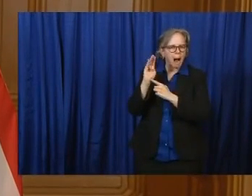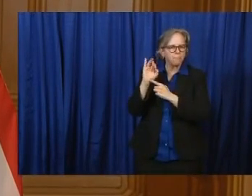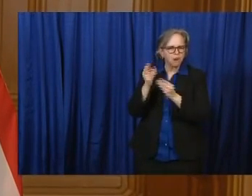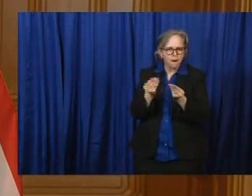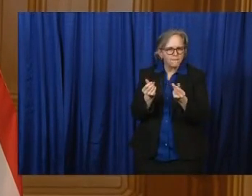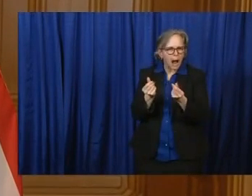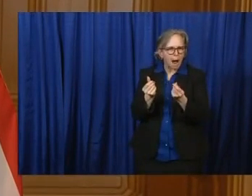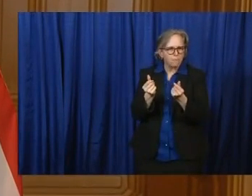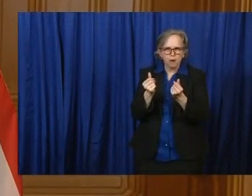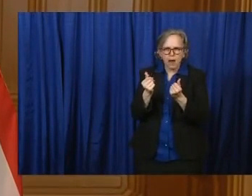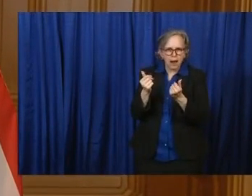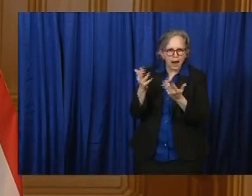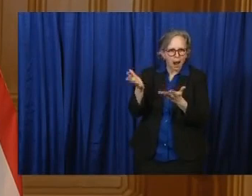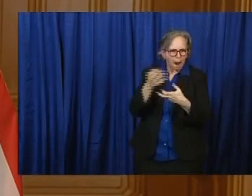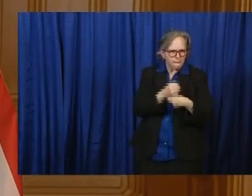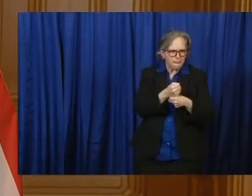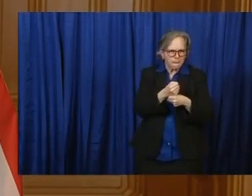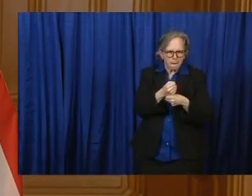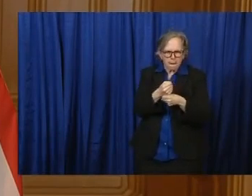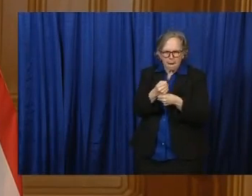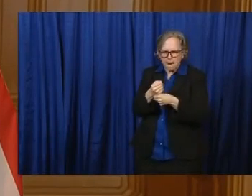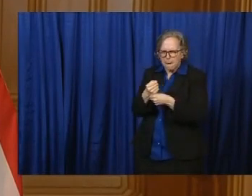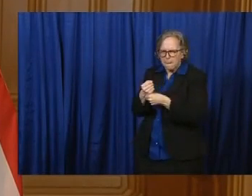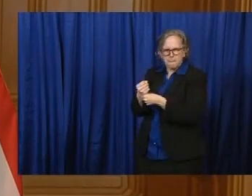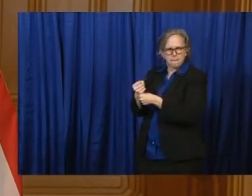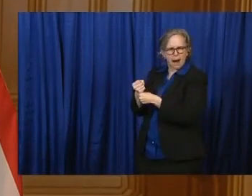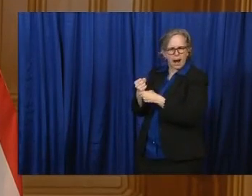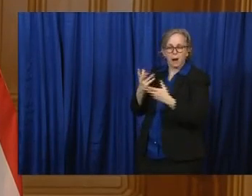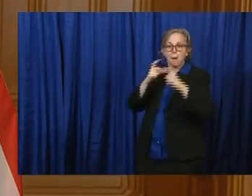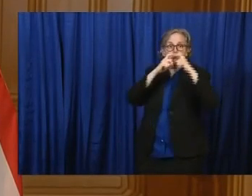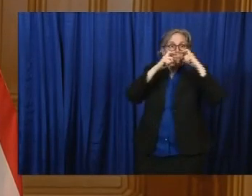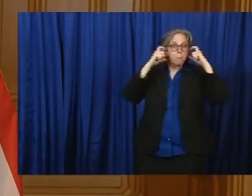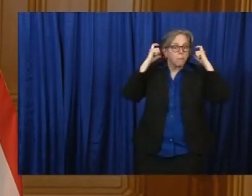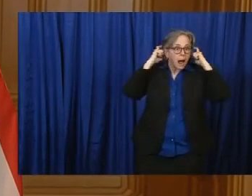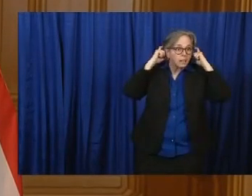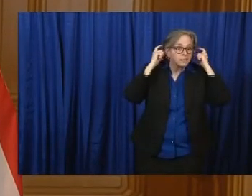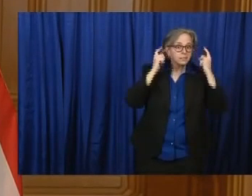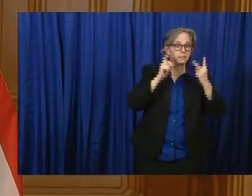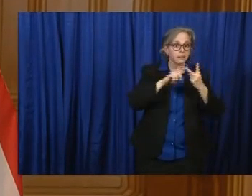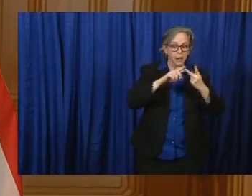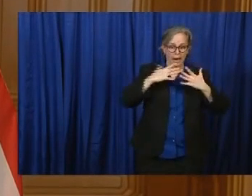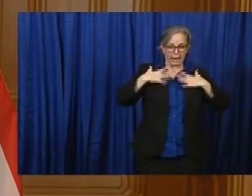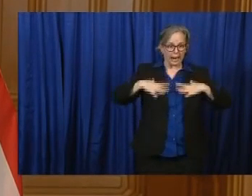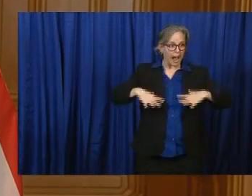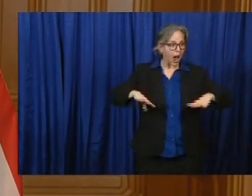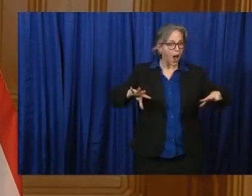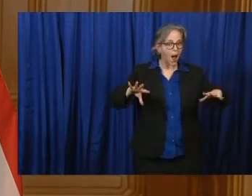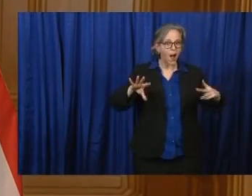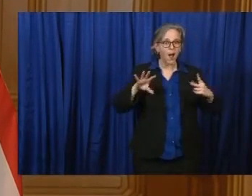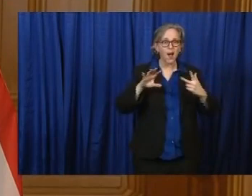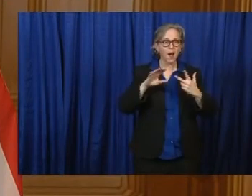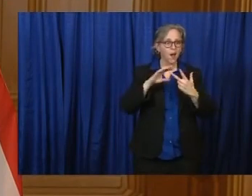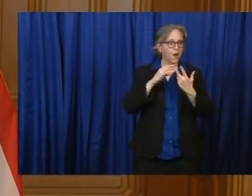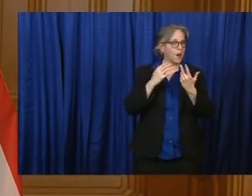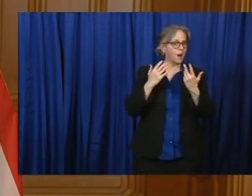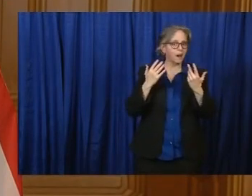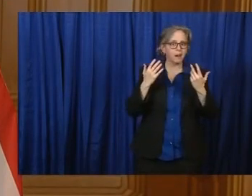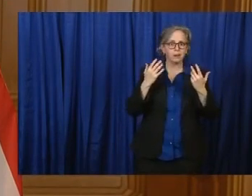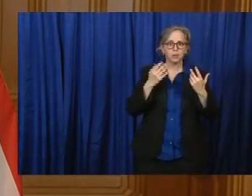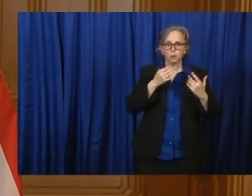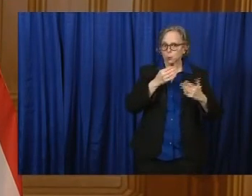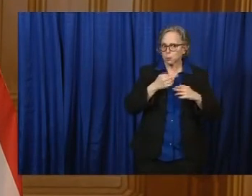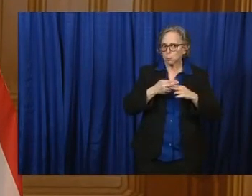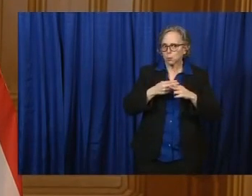making masks, similar to surgical masks. These would be the lower tech masks. Soon, and we'll be able to